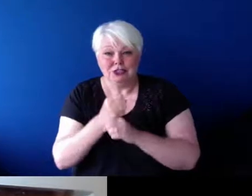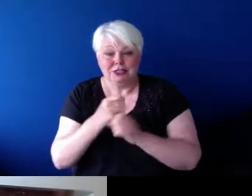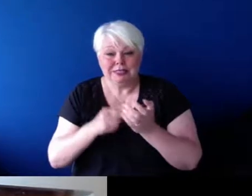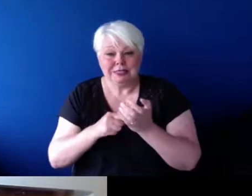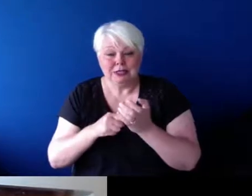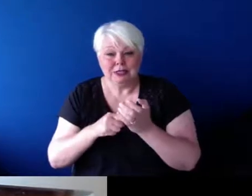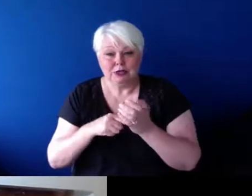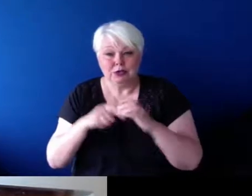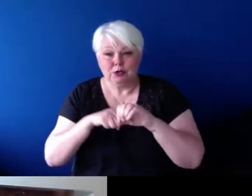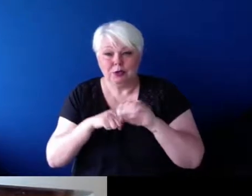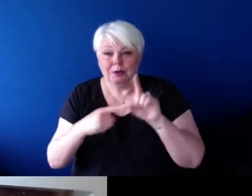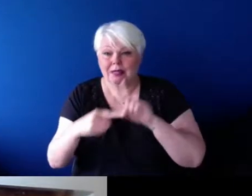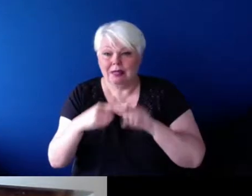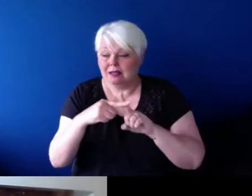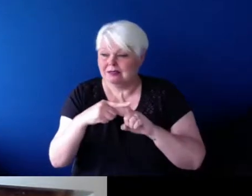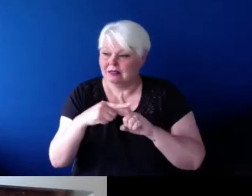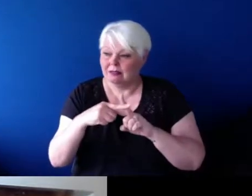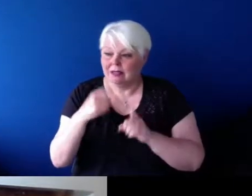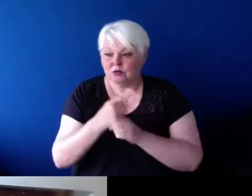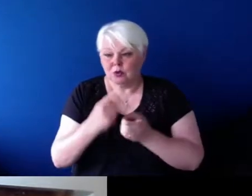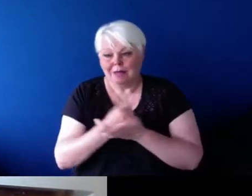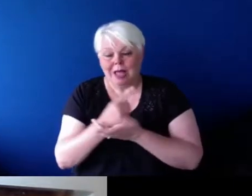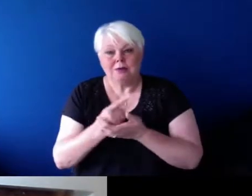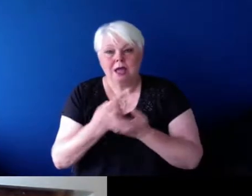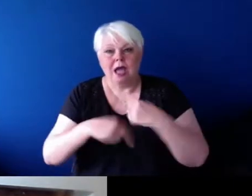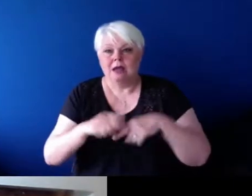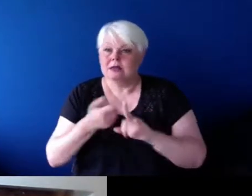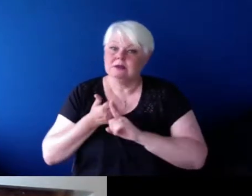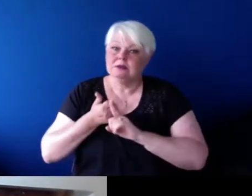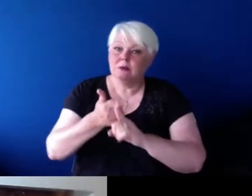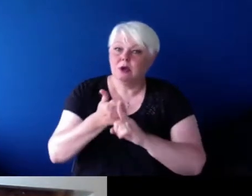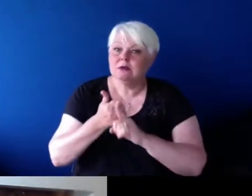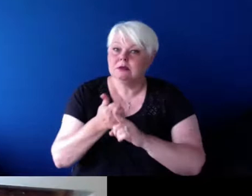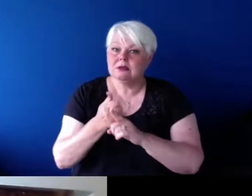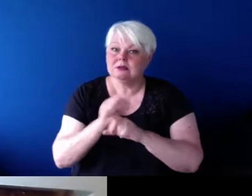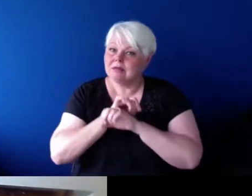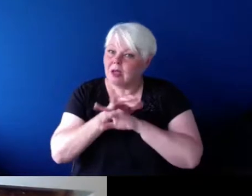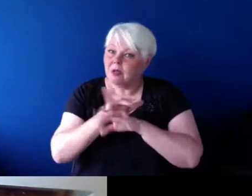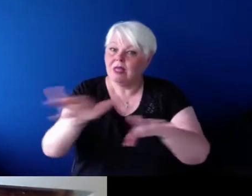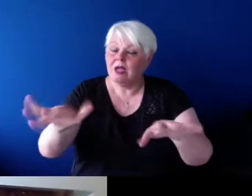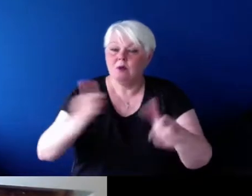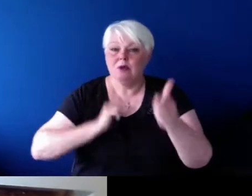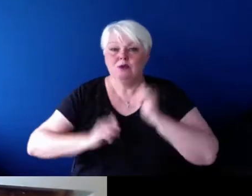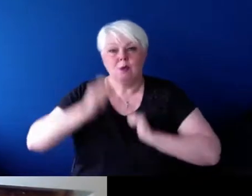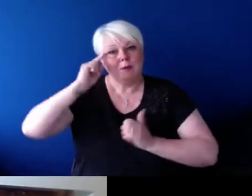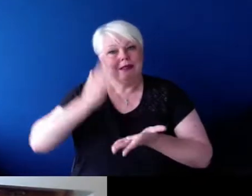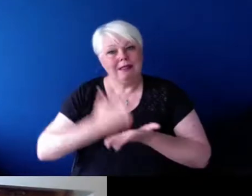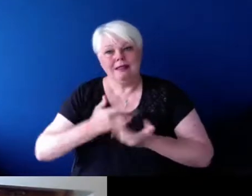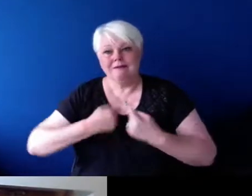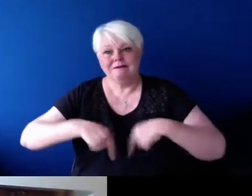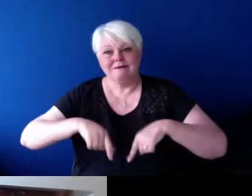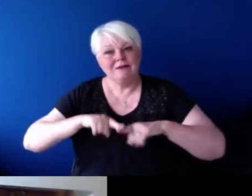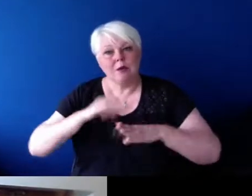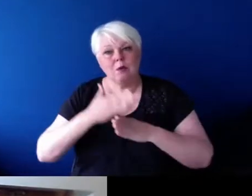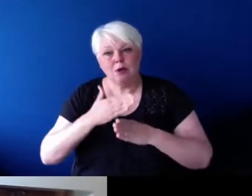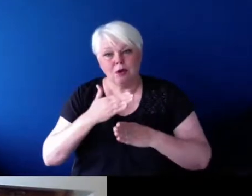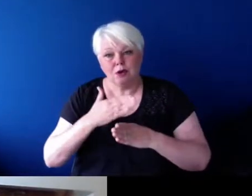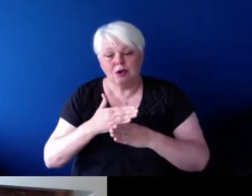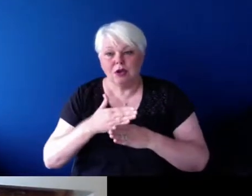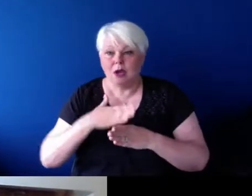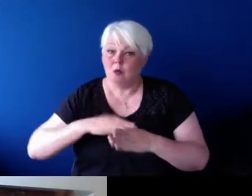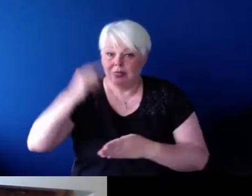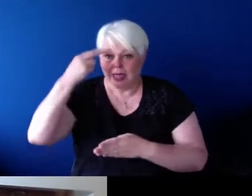our network. They speak about us and support us in the public eye. And we're proud that they believe in what we're doing and want to have their